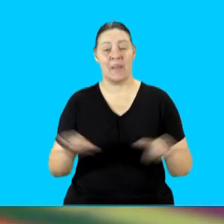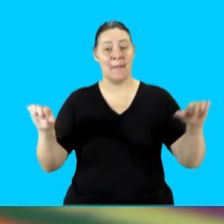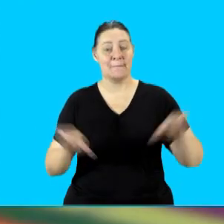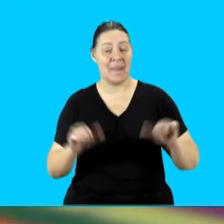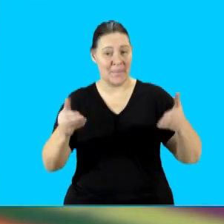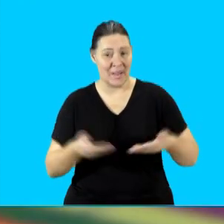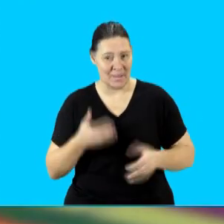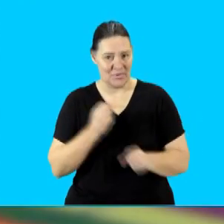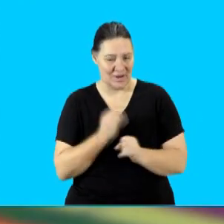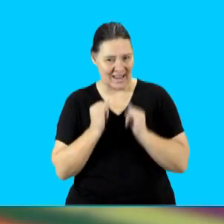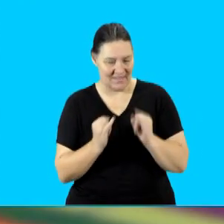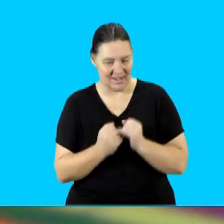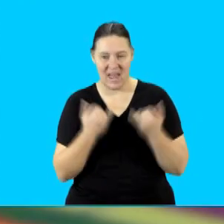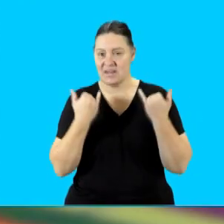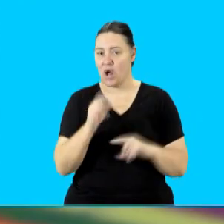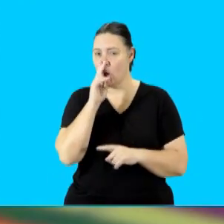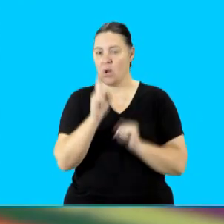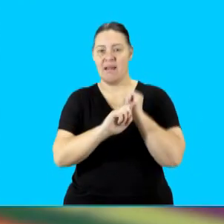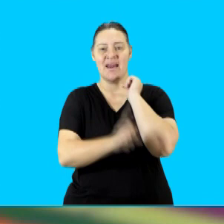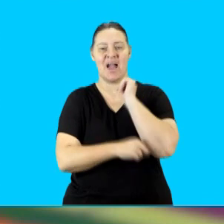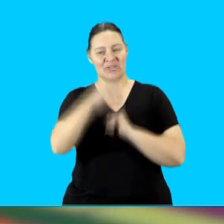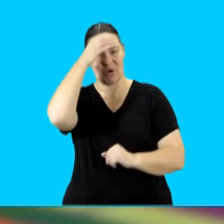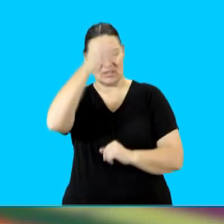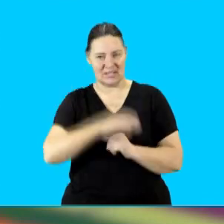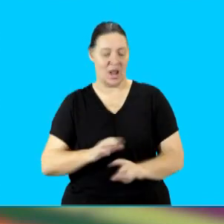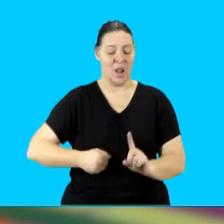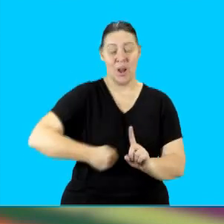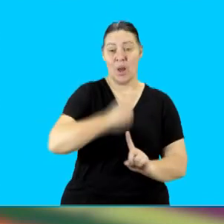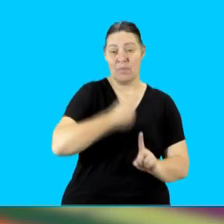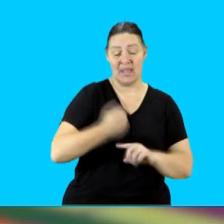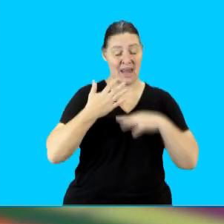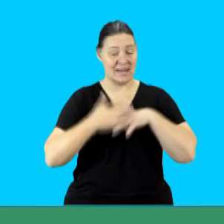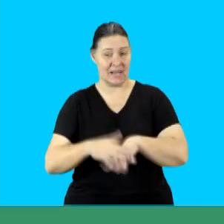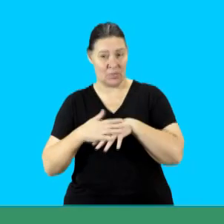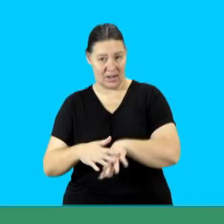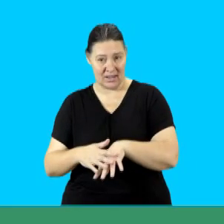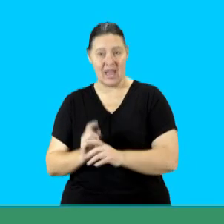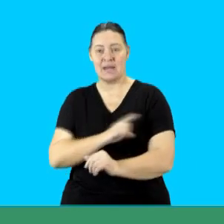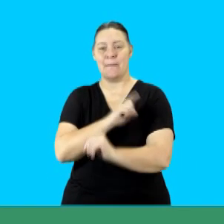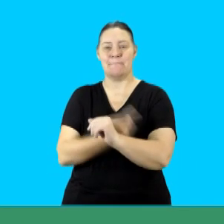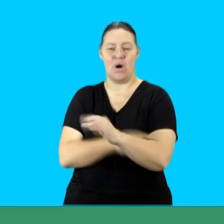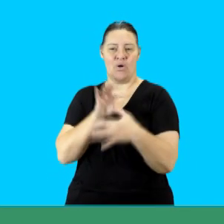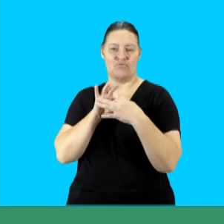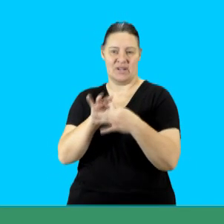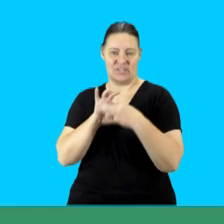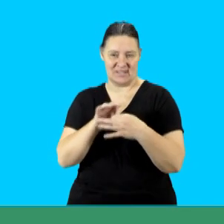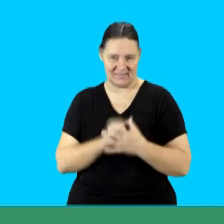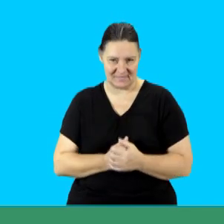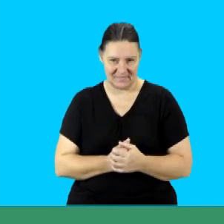Welcome back, grade 11s. Now, let's look at our last concept, which is lobbying, networking, and power relations.